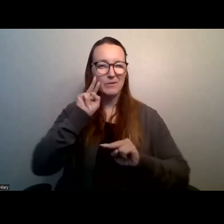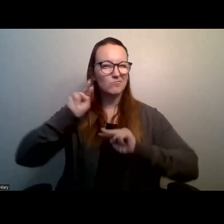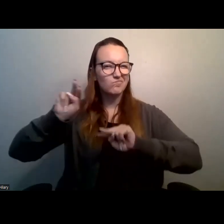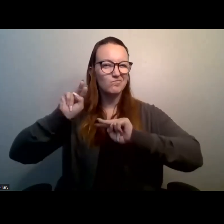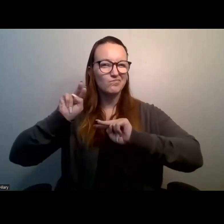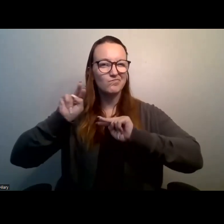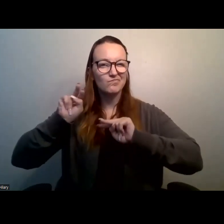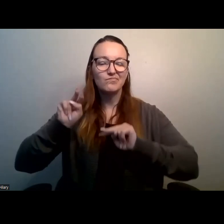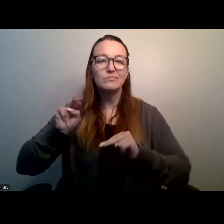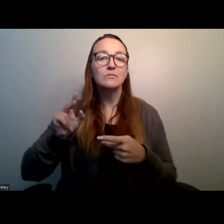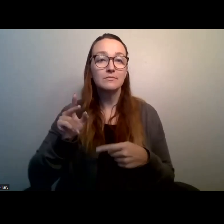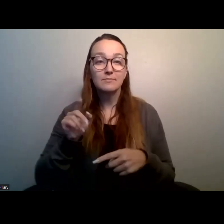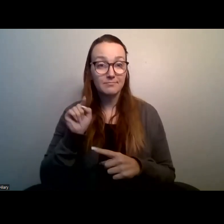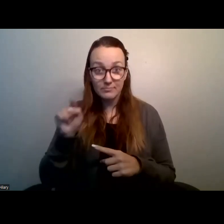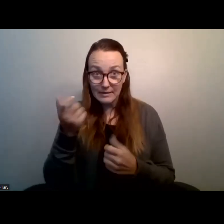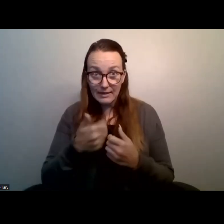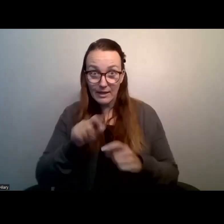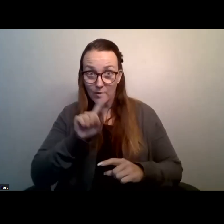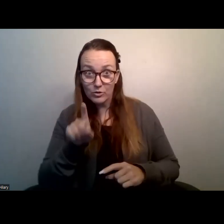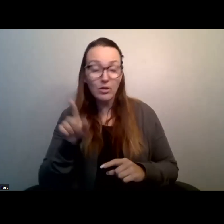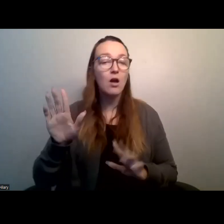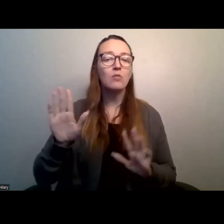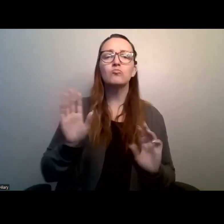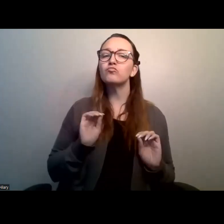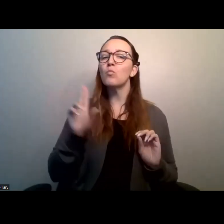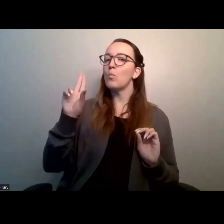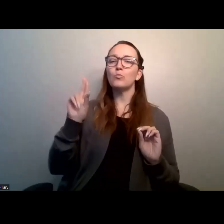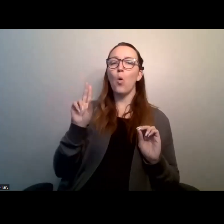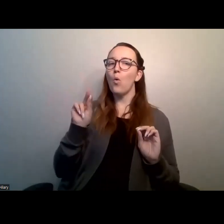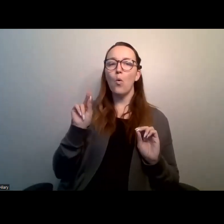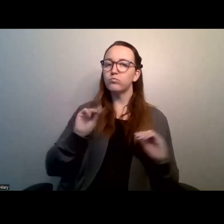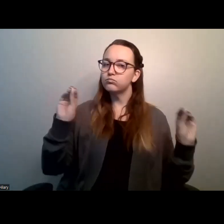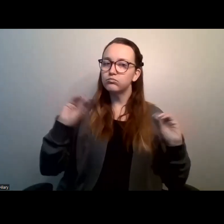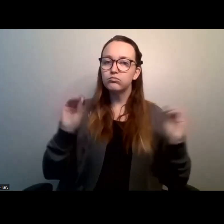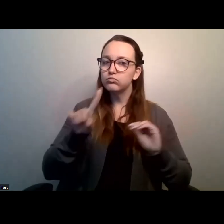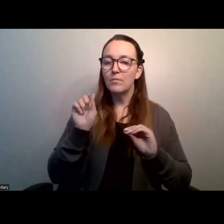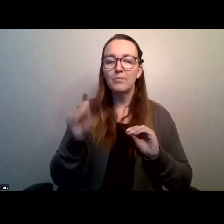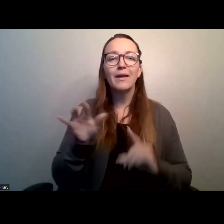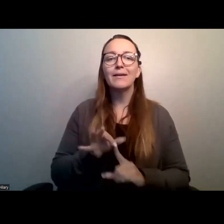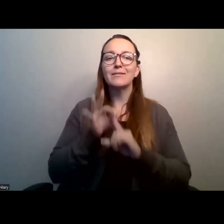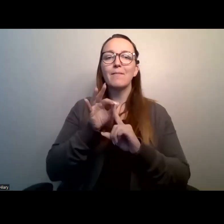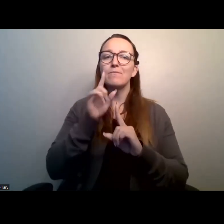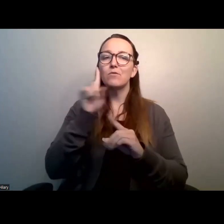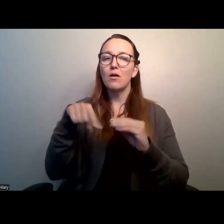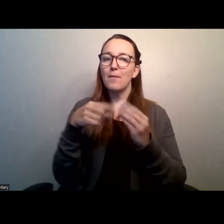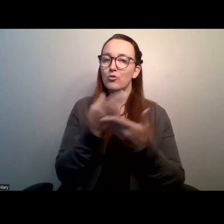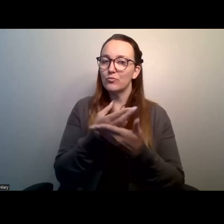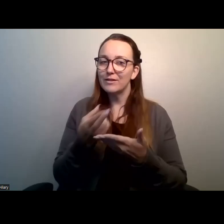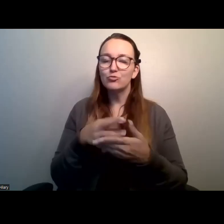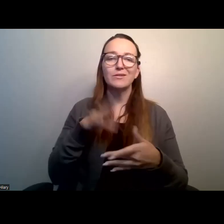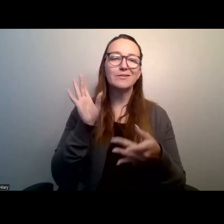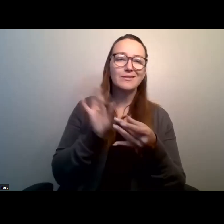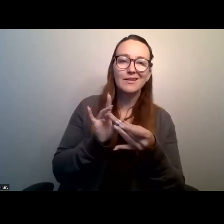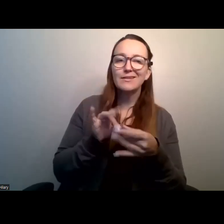chat as closely. Dr. Chang? Hi, no, there were no questions except for questions about the resources and the links to